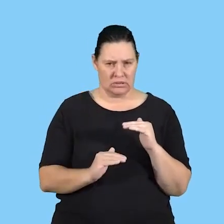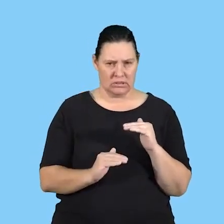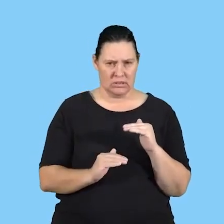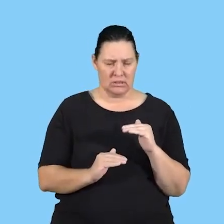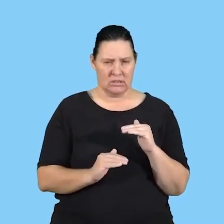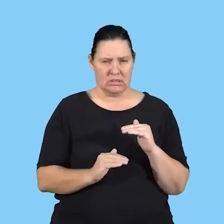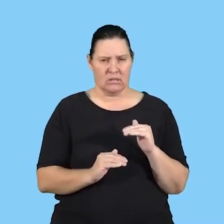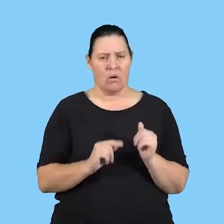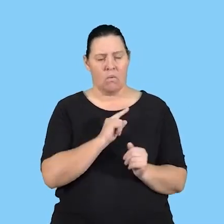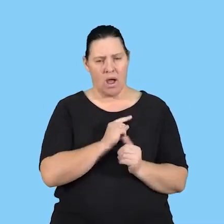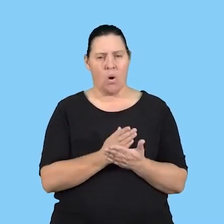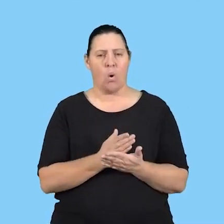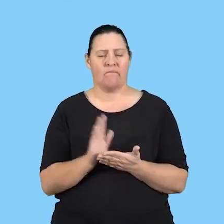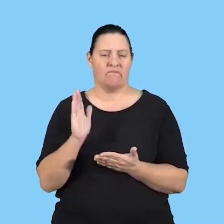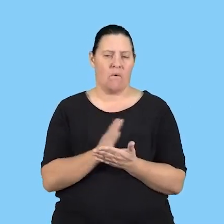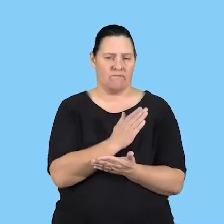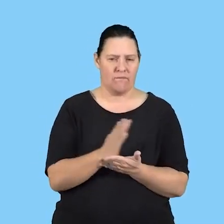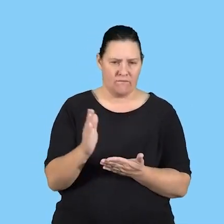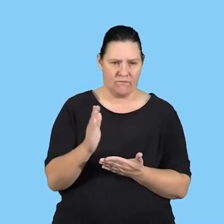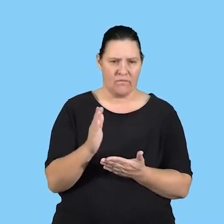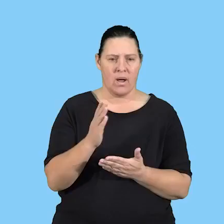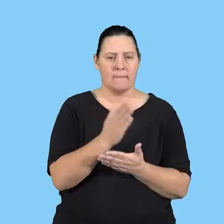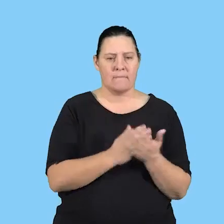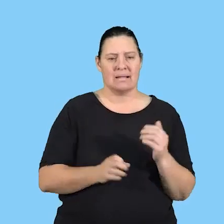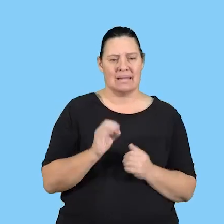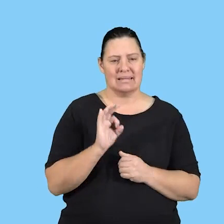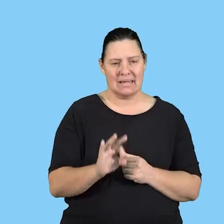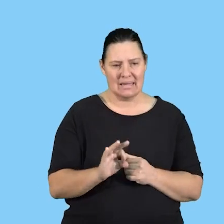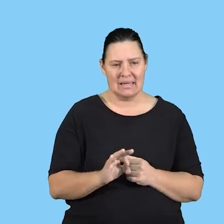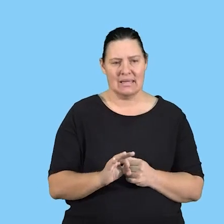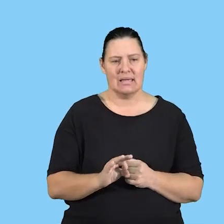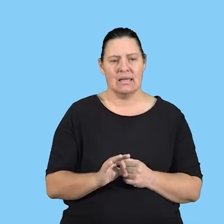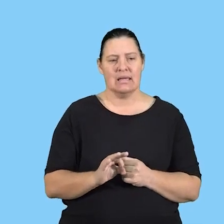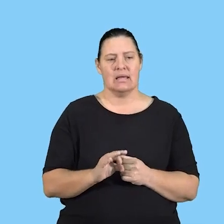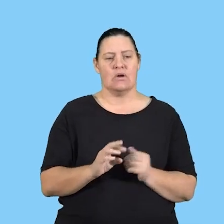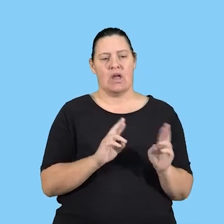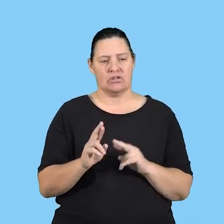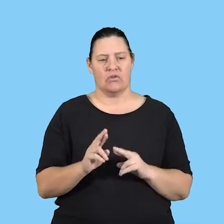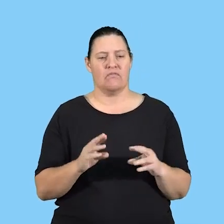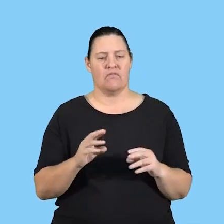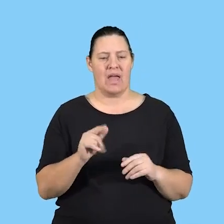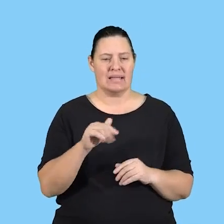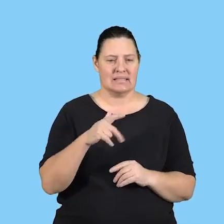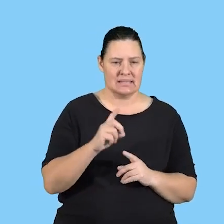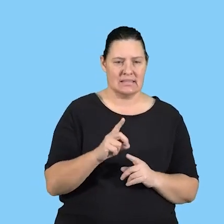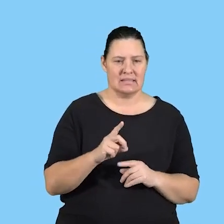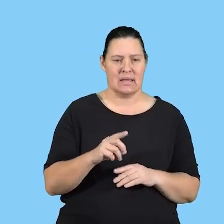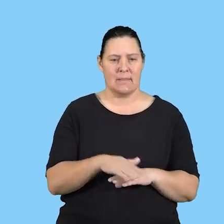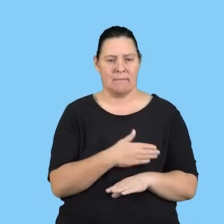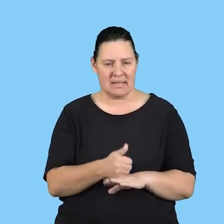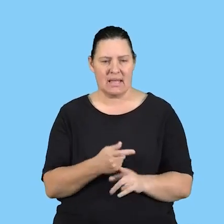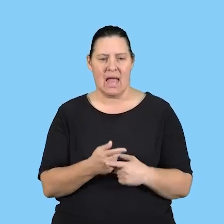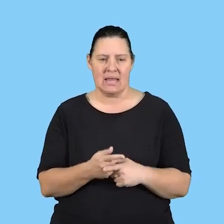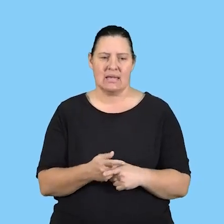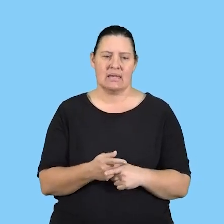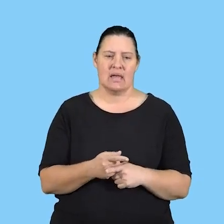reduce them by, for example, removing part 3, the reactions of acids with bases, as well as reactions